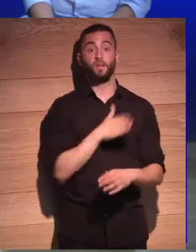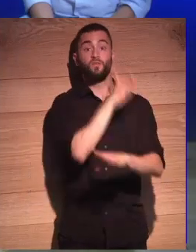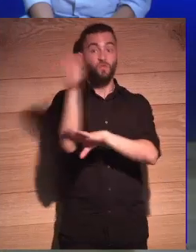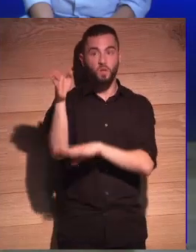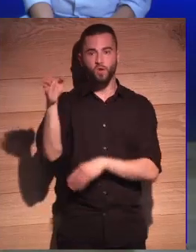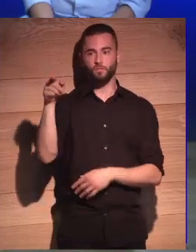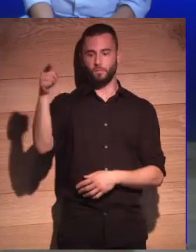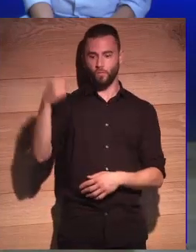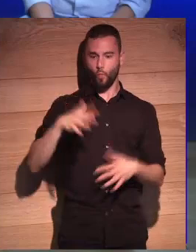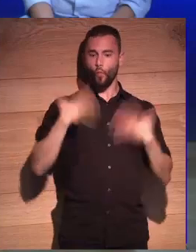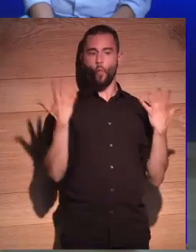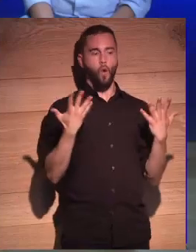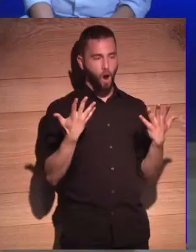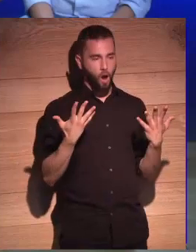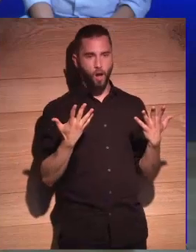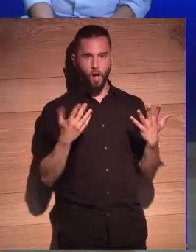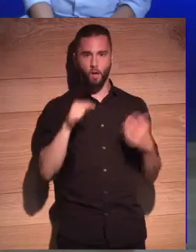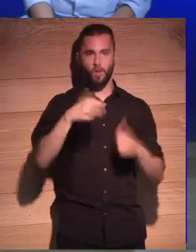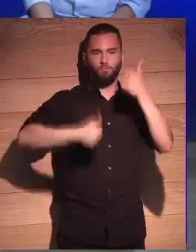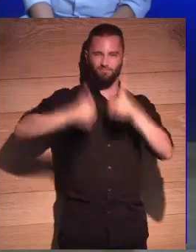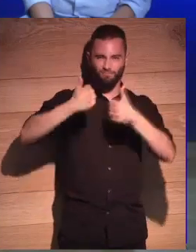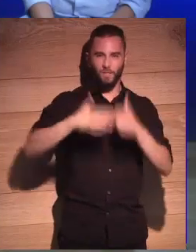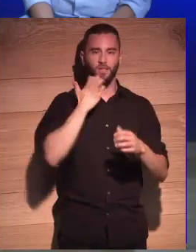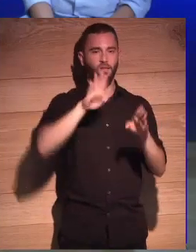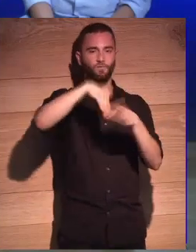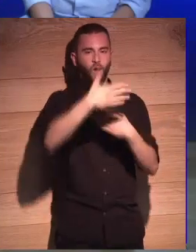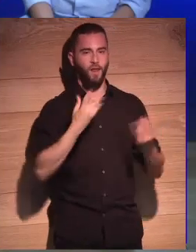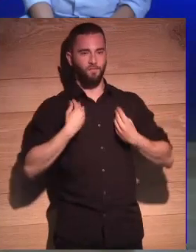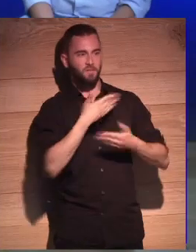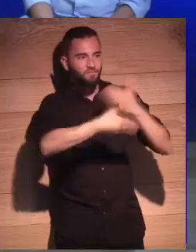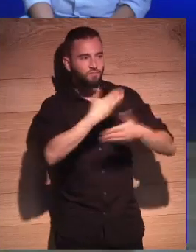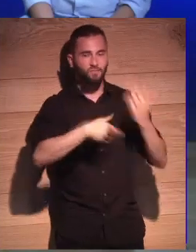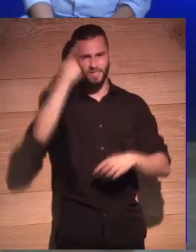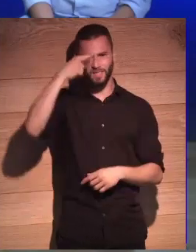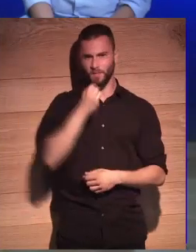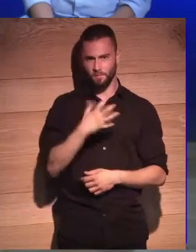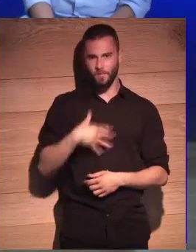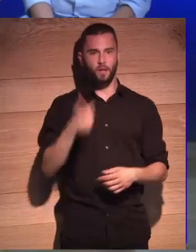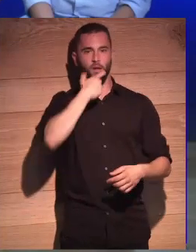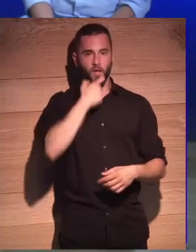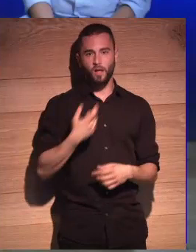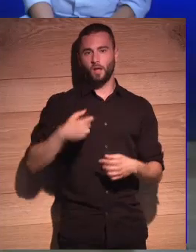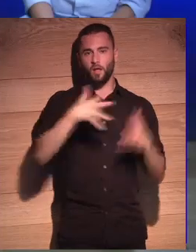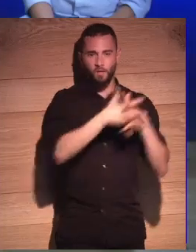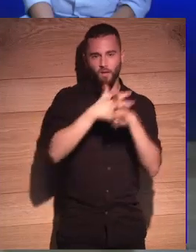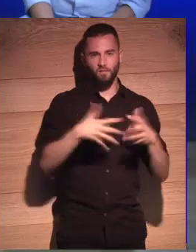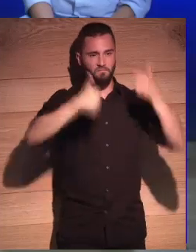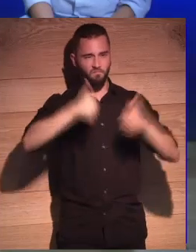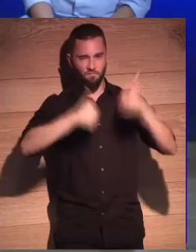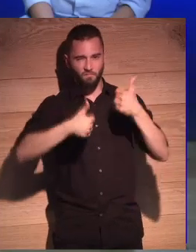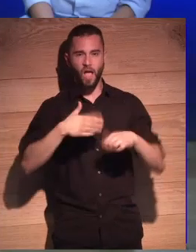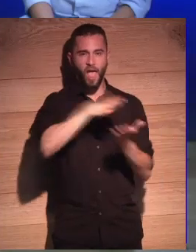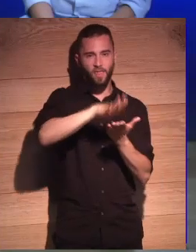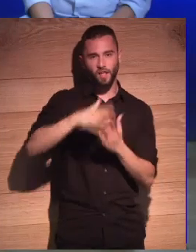selling our idea, and when we got there, they were really surprised. And you're competing with the United States,